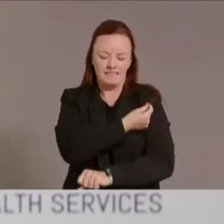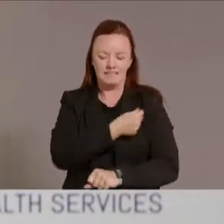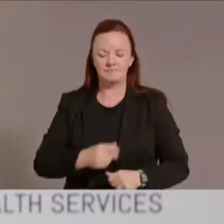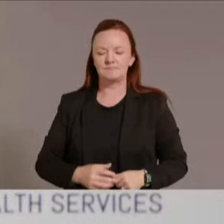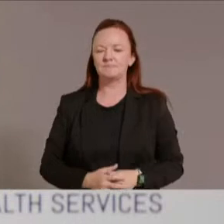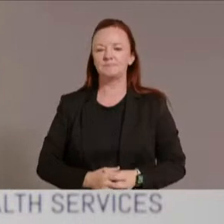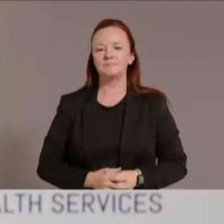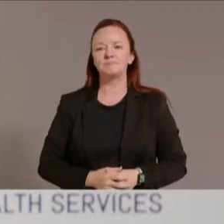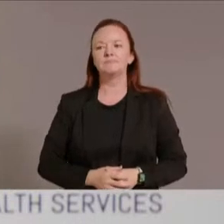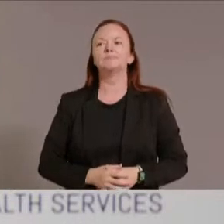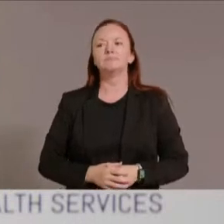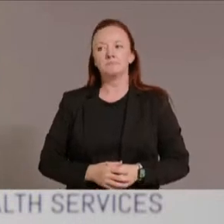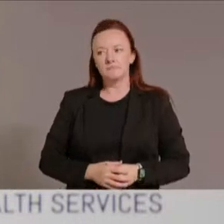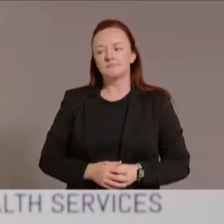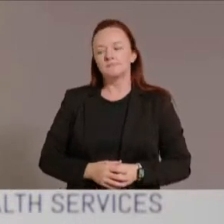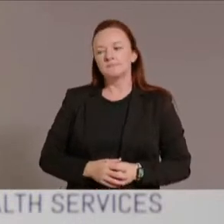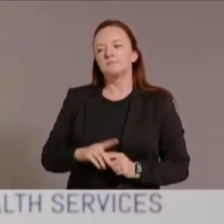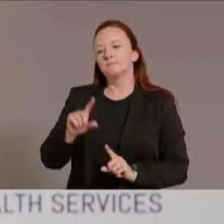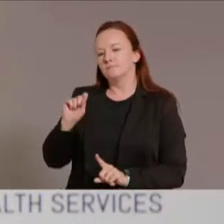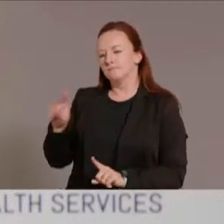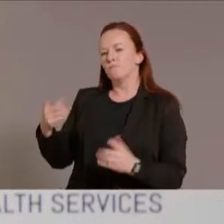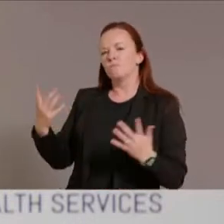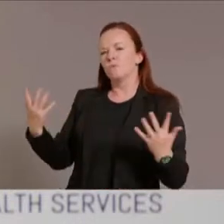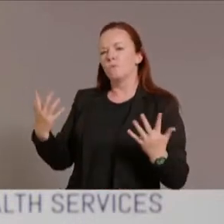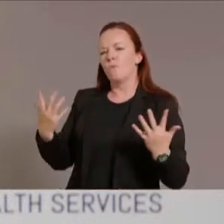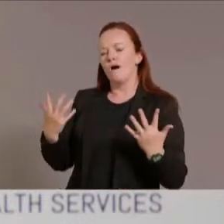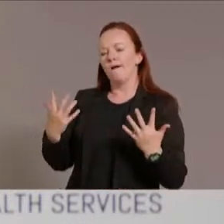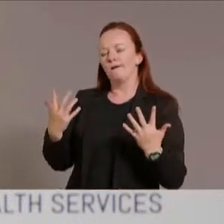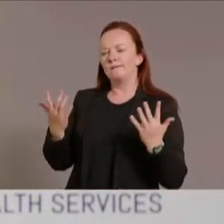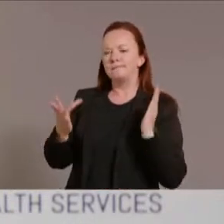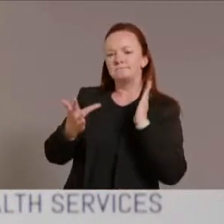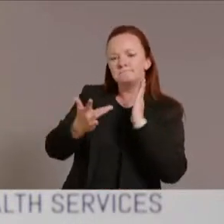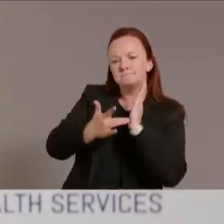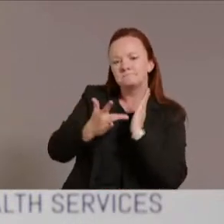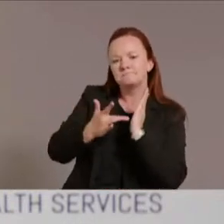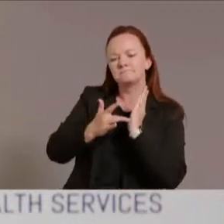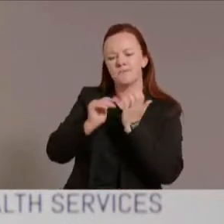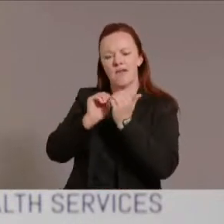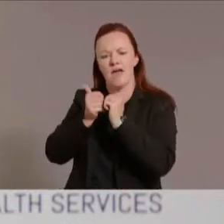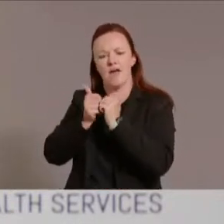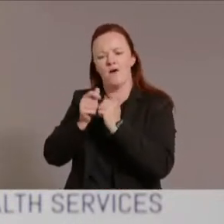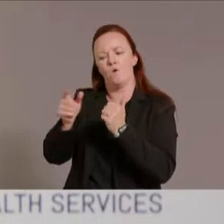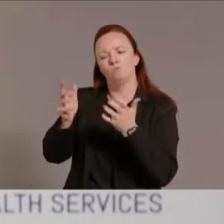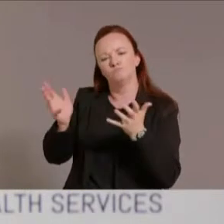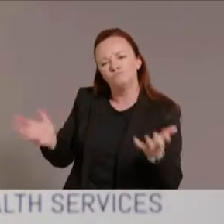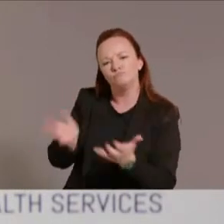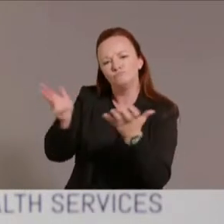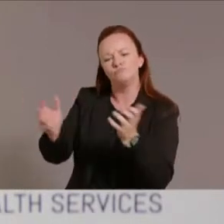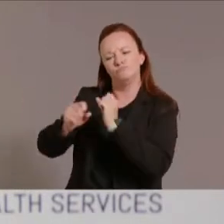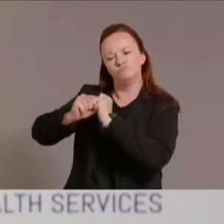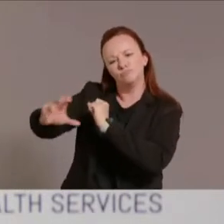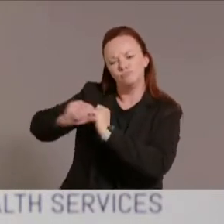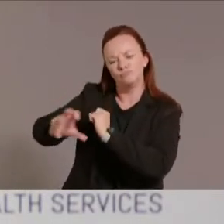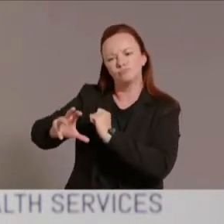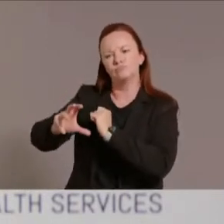And what sort of strategies is the state promoting or using